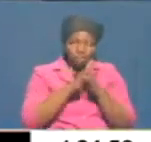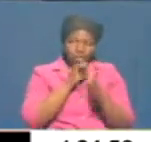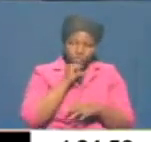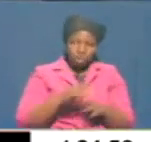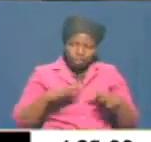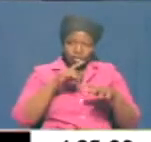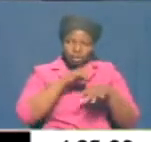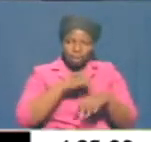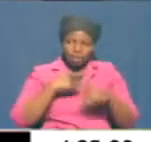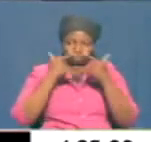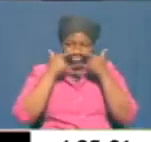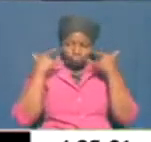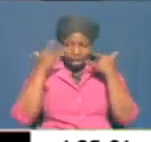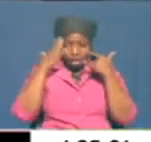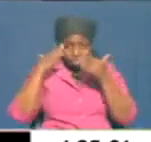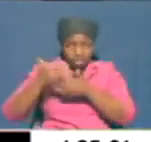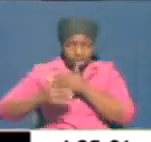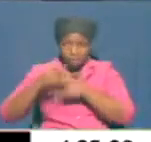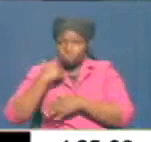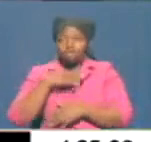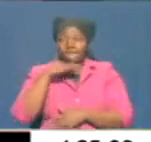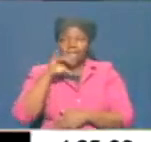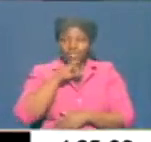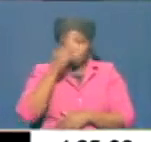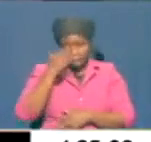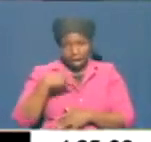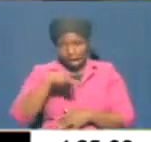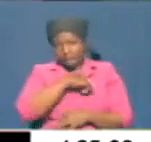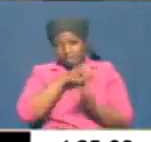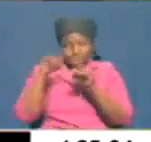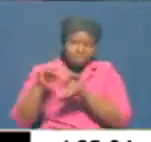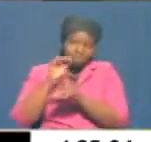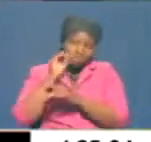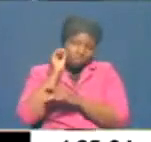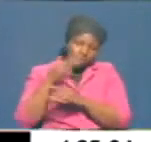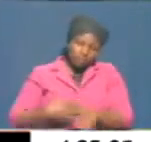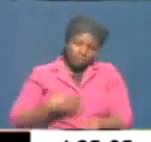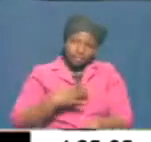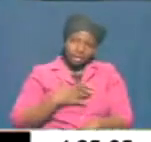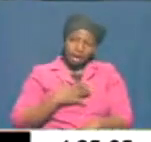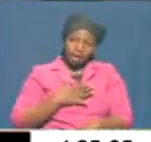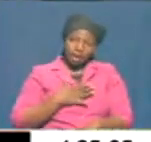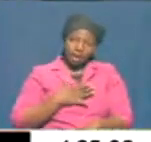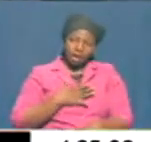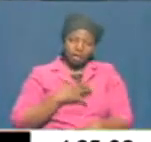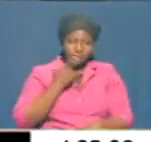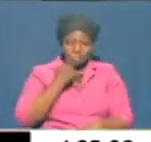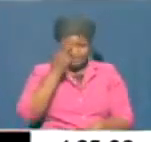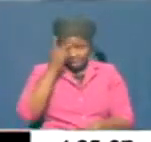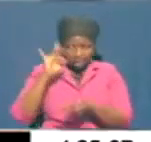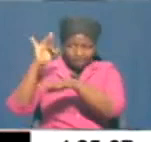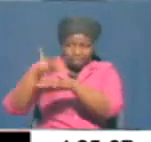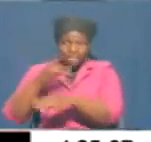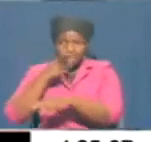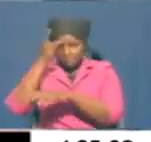neighbors that we have lost because we came home visiting our parents and infected them with their COVID because their immunity is low.